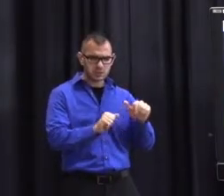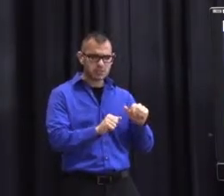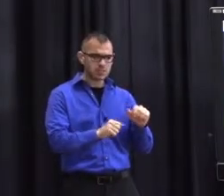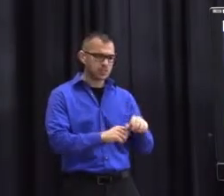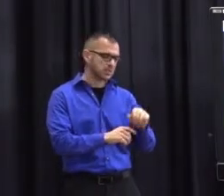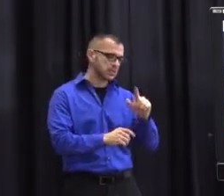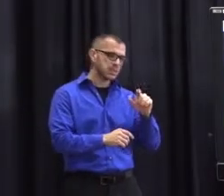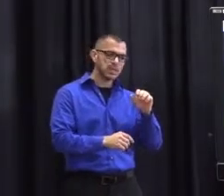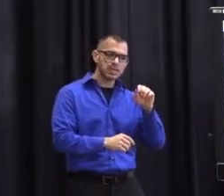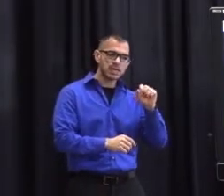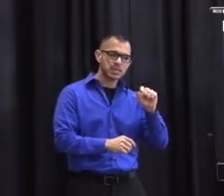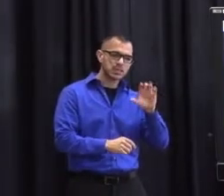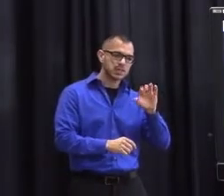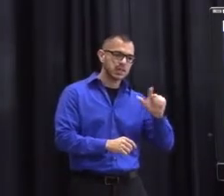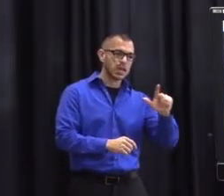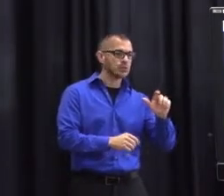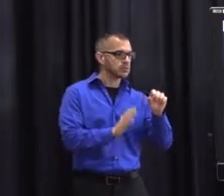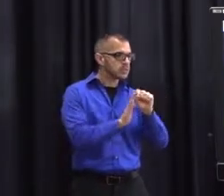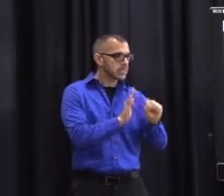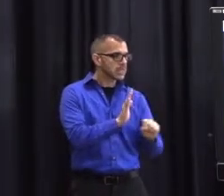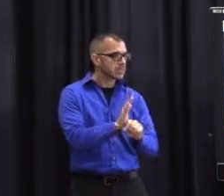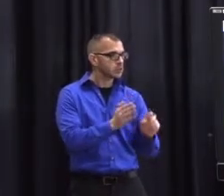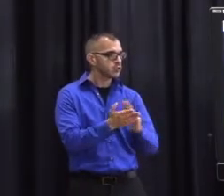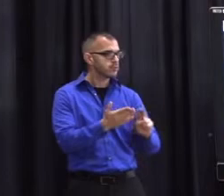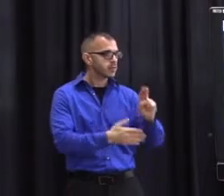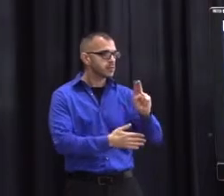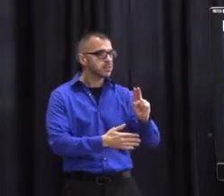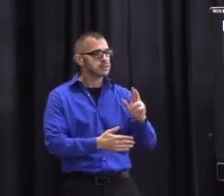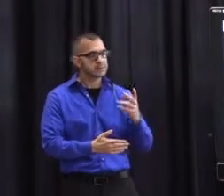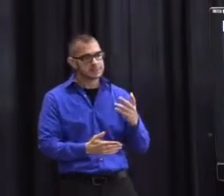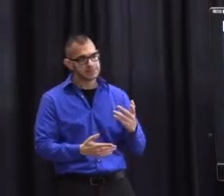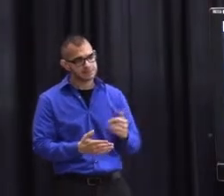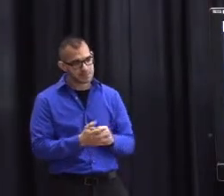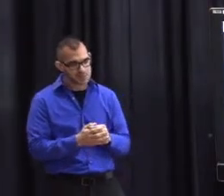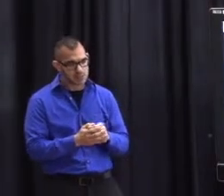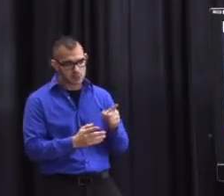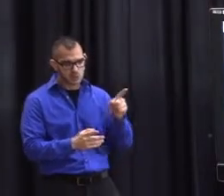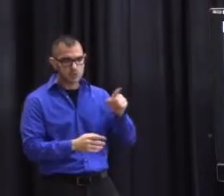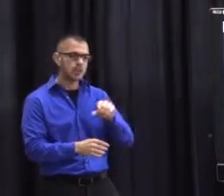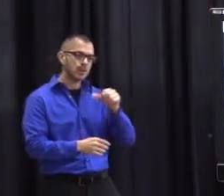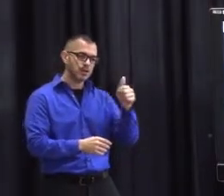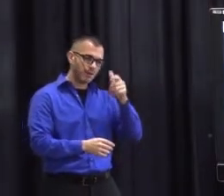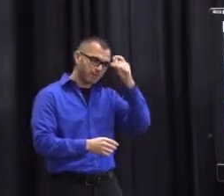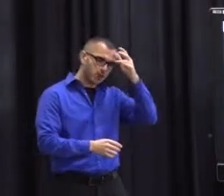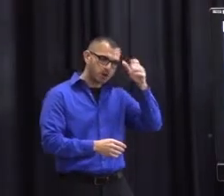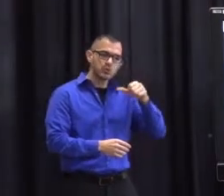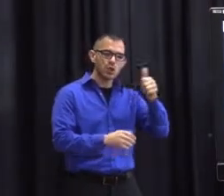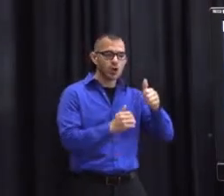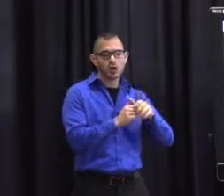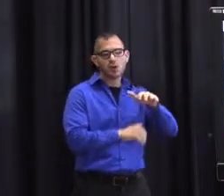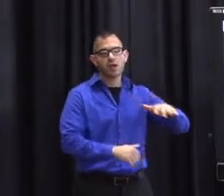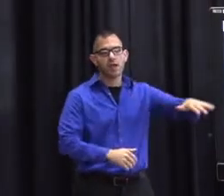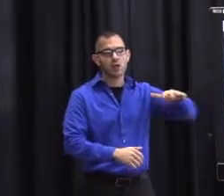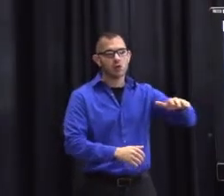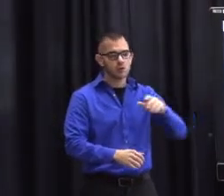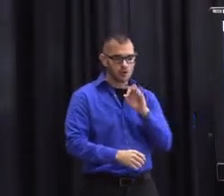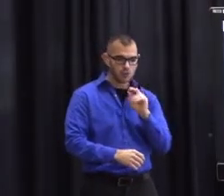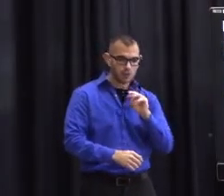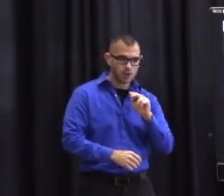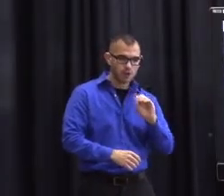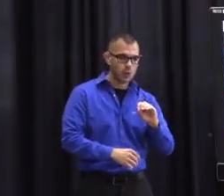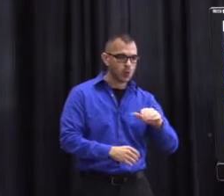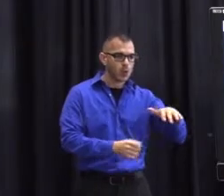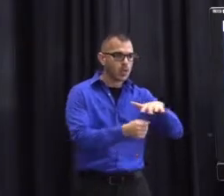Beach. My dad got a job change up to the Fresno area. So my mother, who had almost